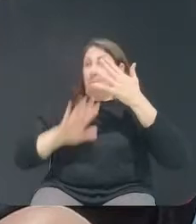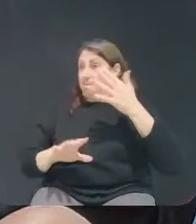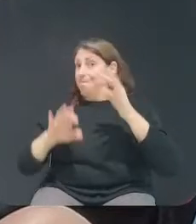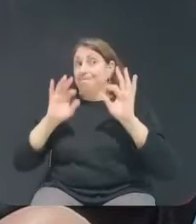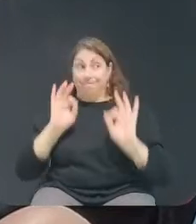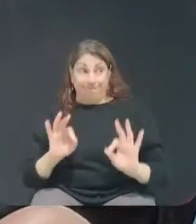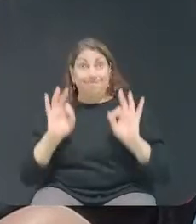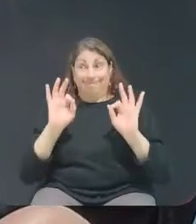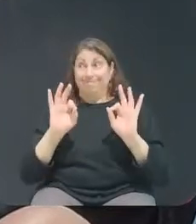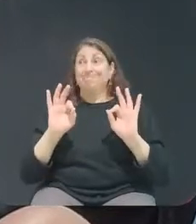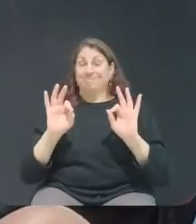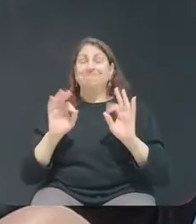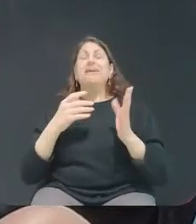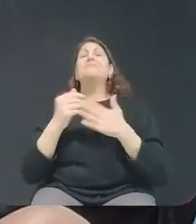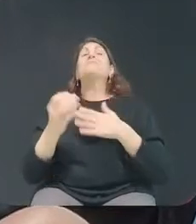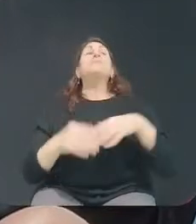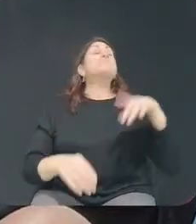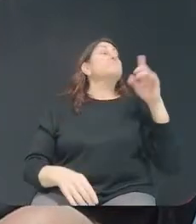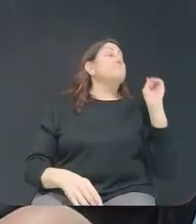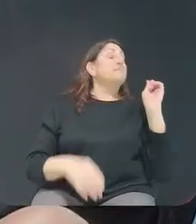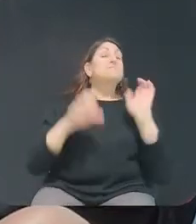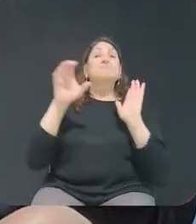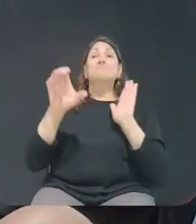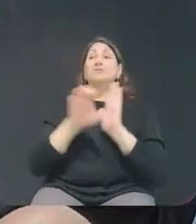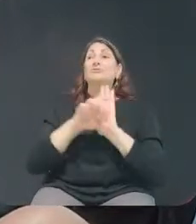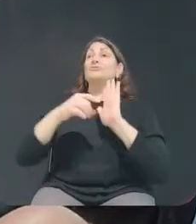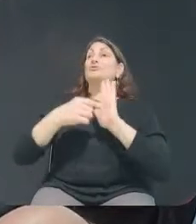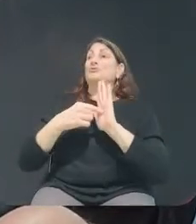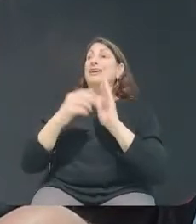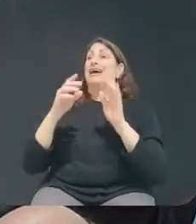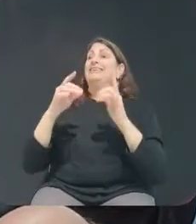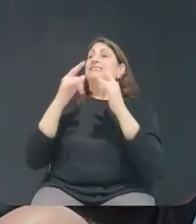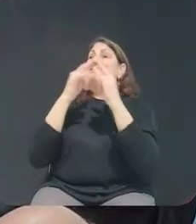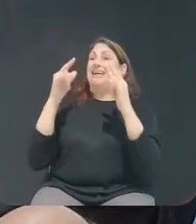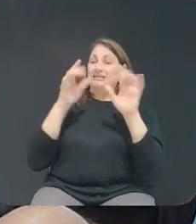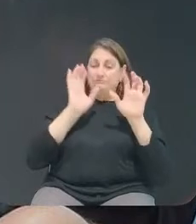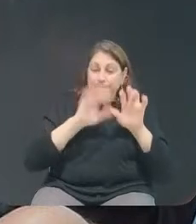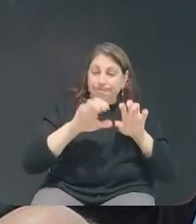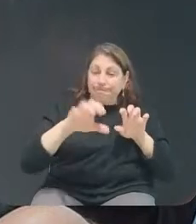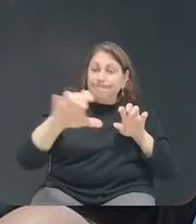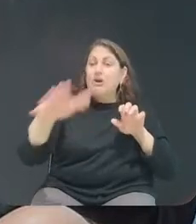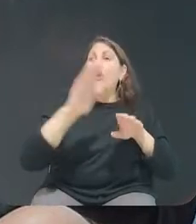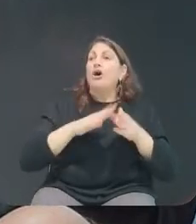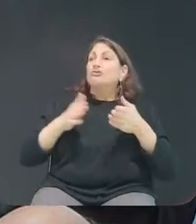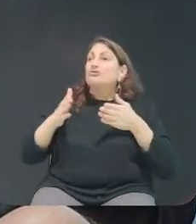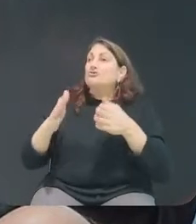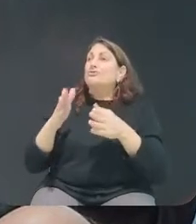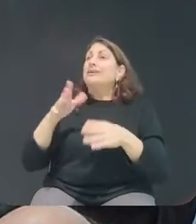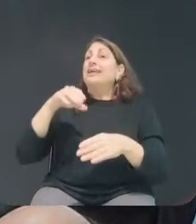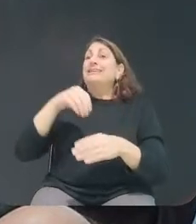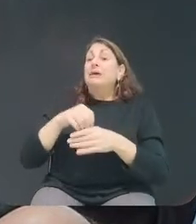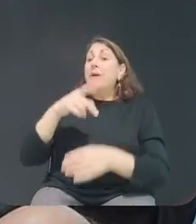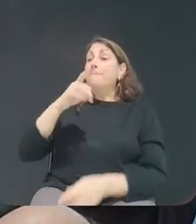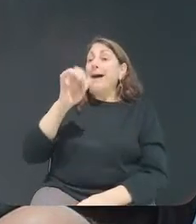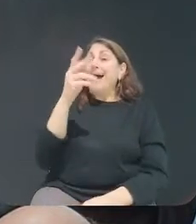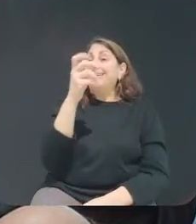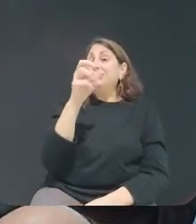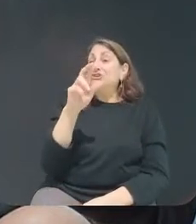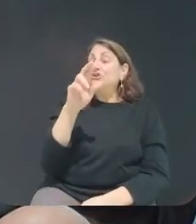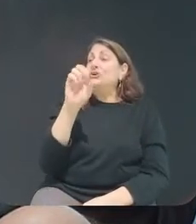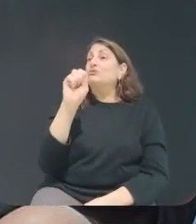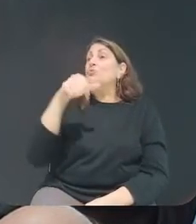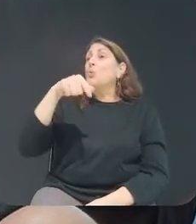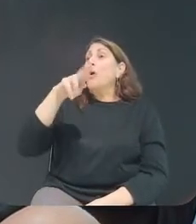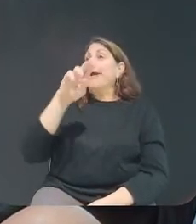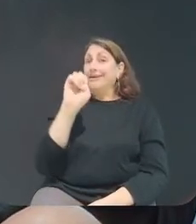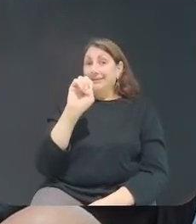So this is a picture showing tents lining a street in Pioneer Square in 1889. This is now 20 years since the city was